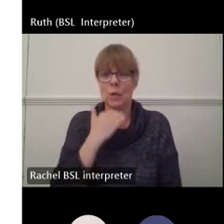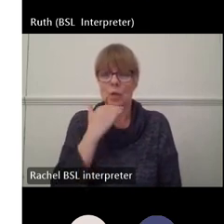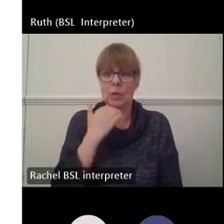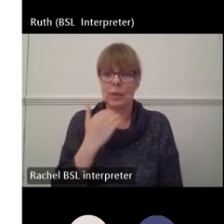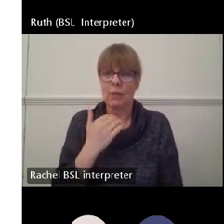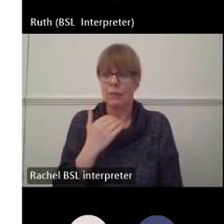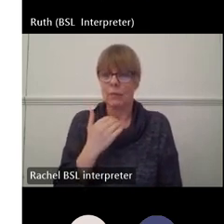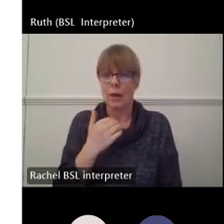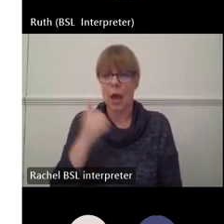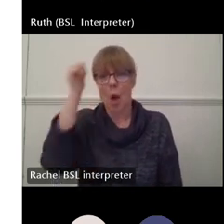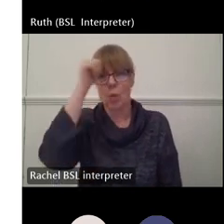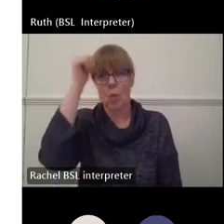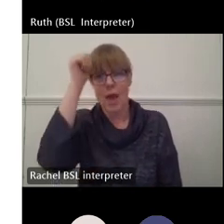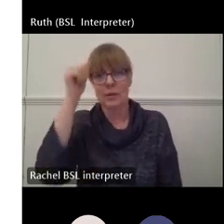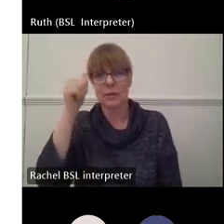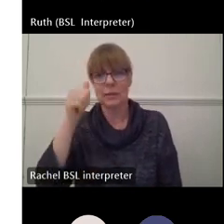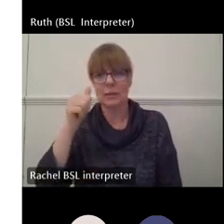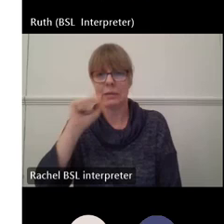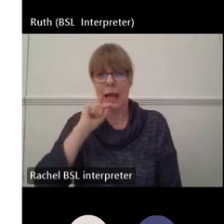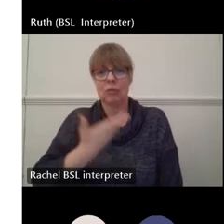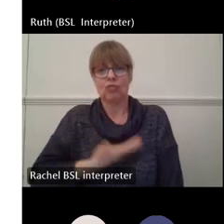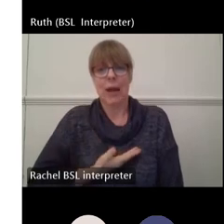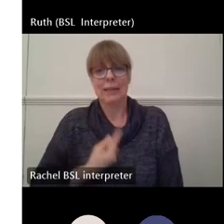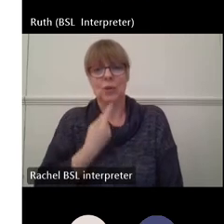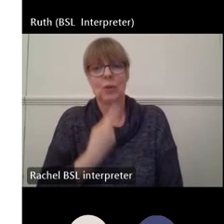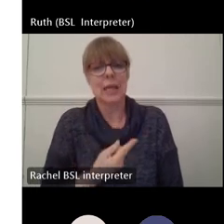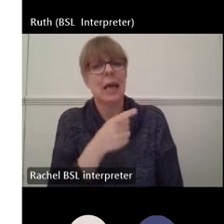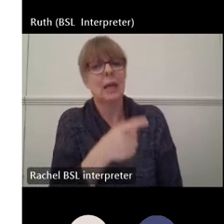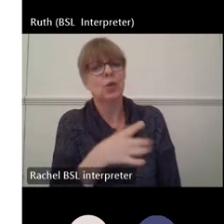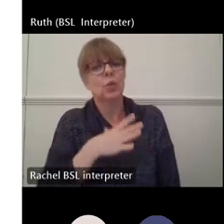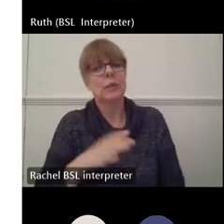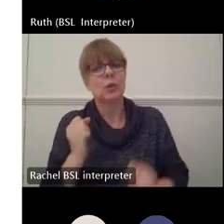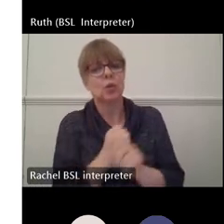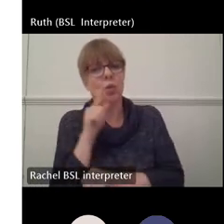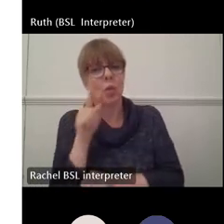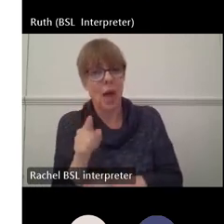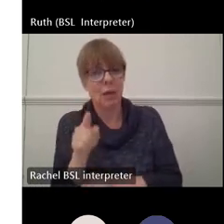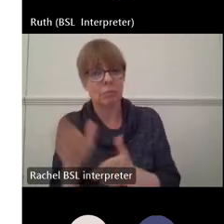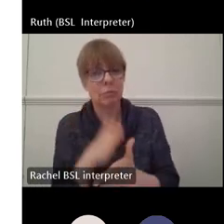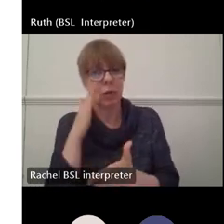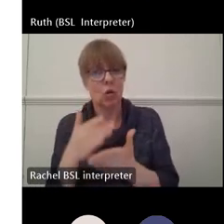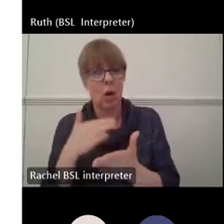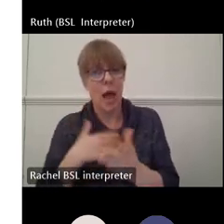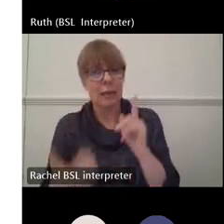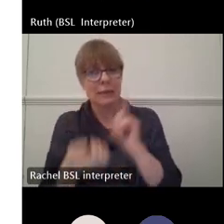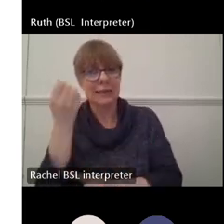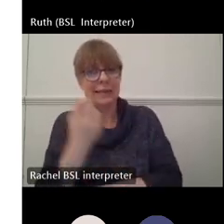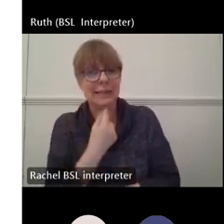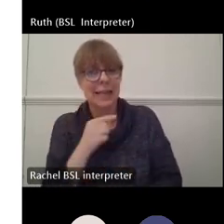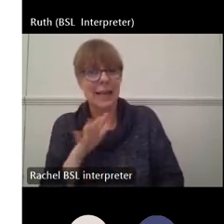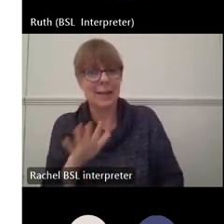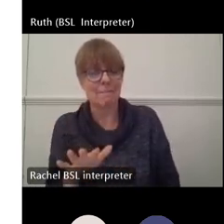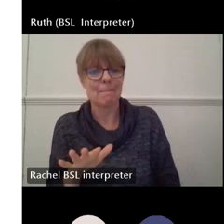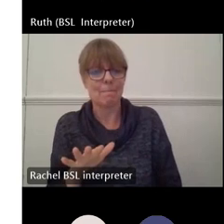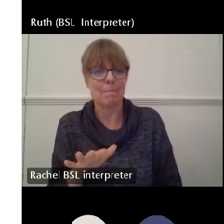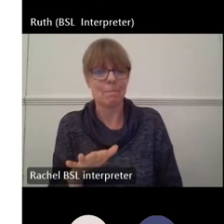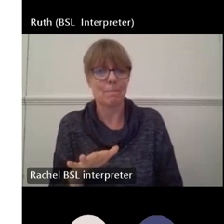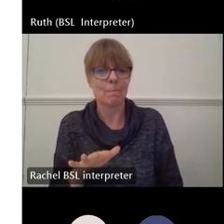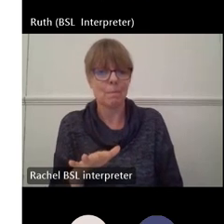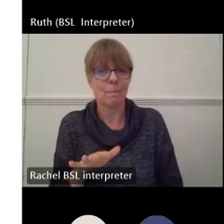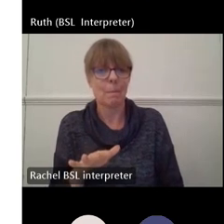this is what you should be putting in place for me to, you know, make this happen. I guess seeing the